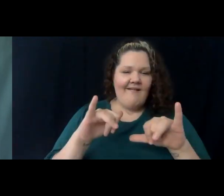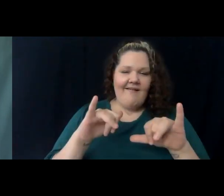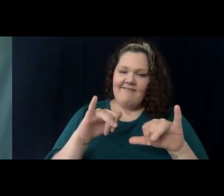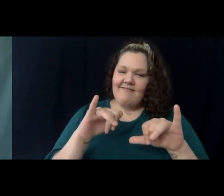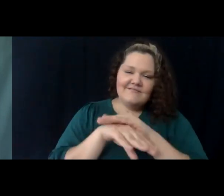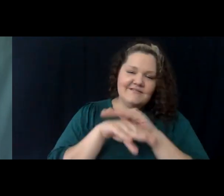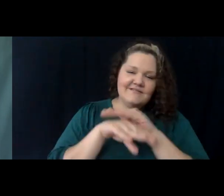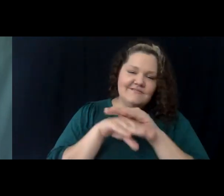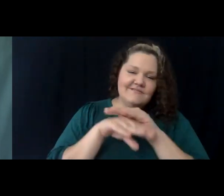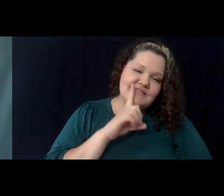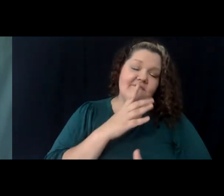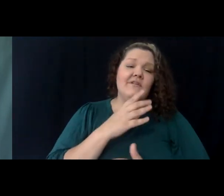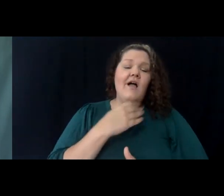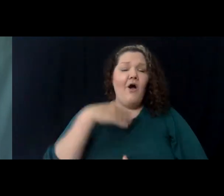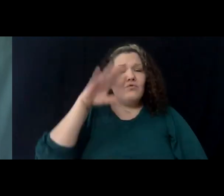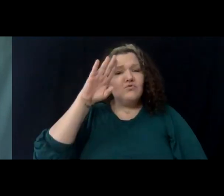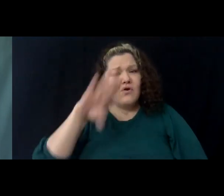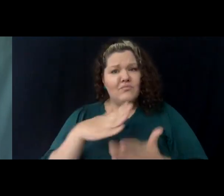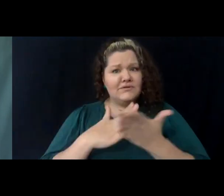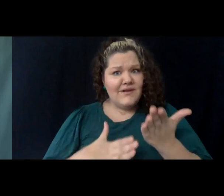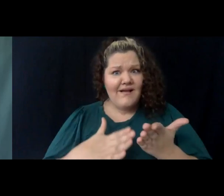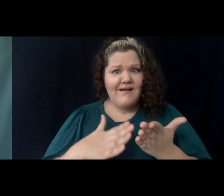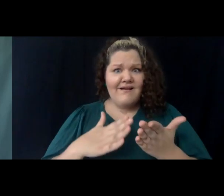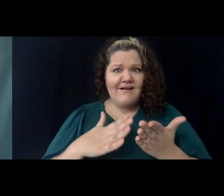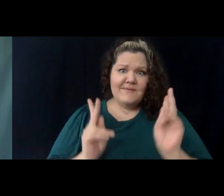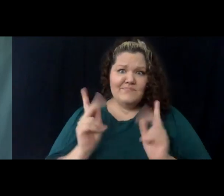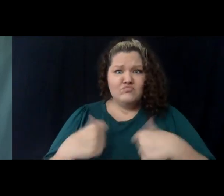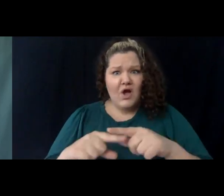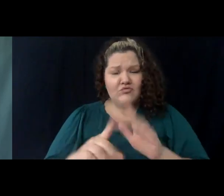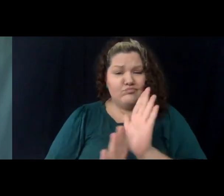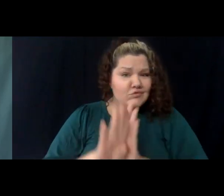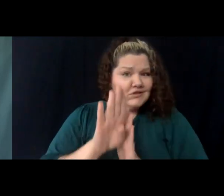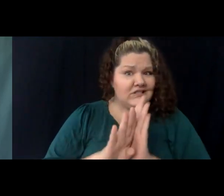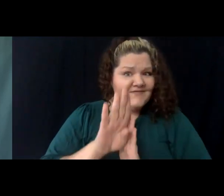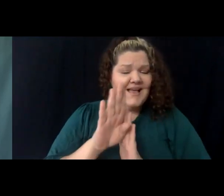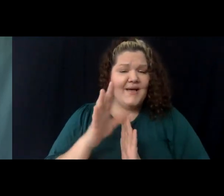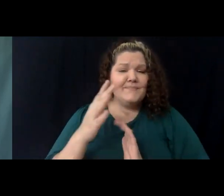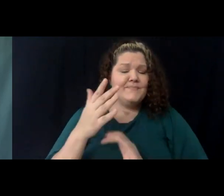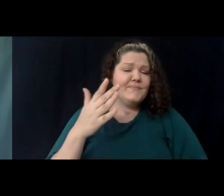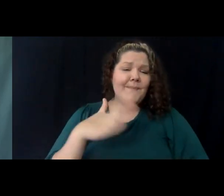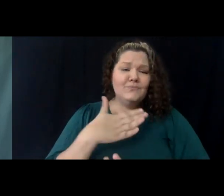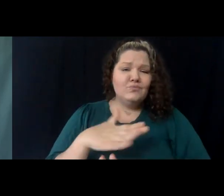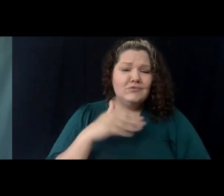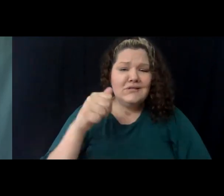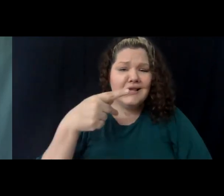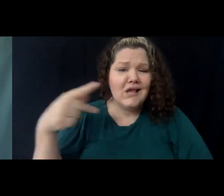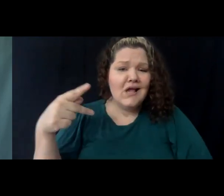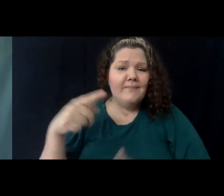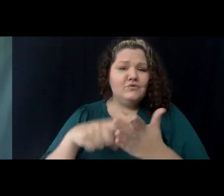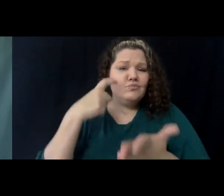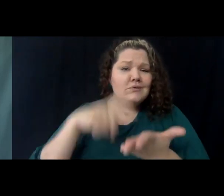to the way that she's representing the music. It's amazing. And it's quite new. I mean, there are deaf people